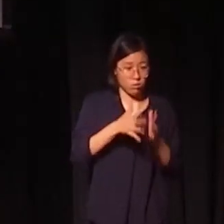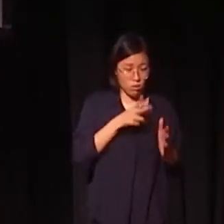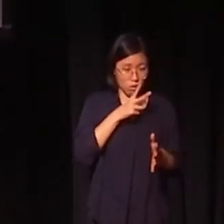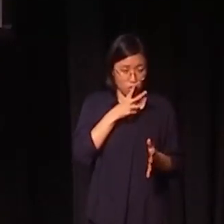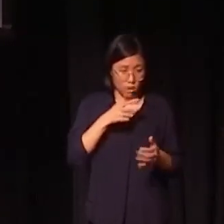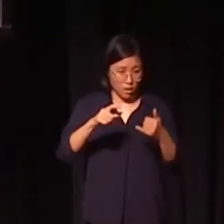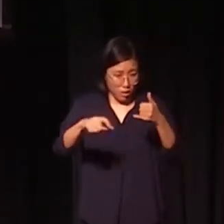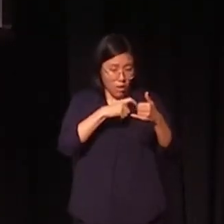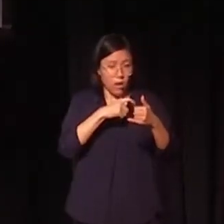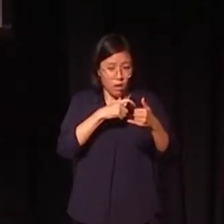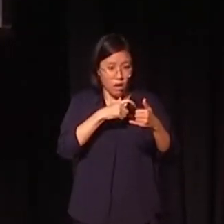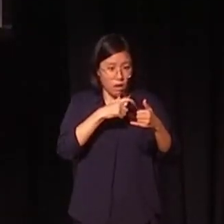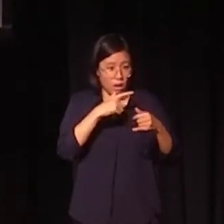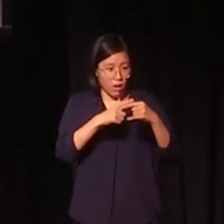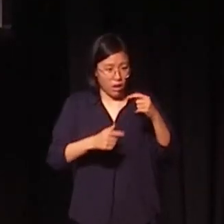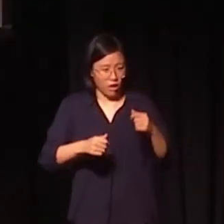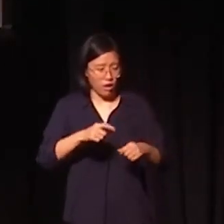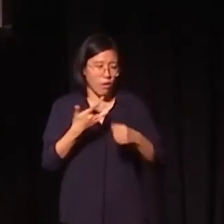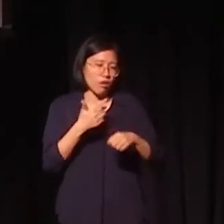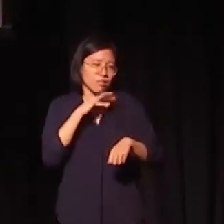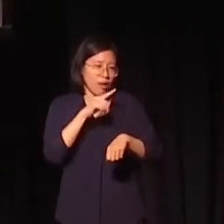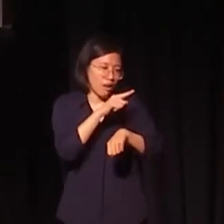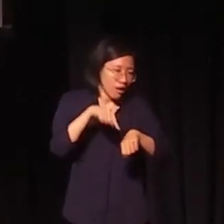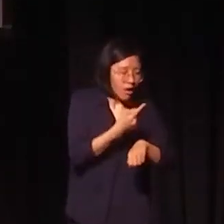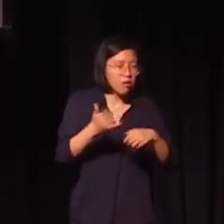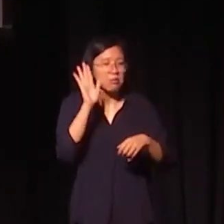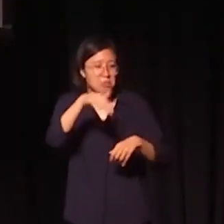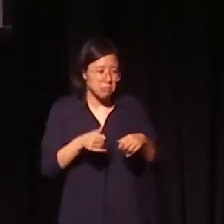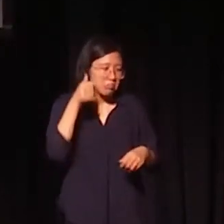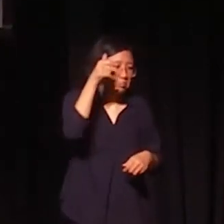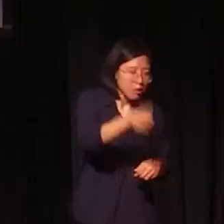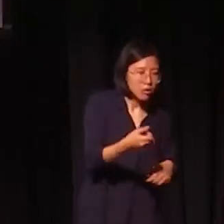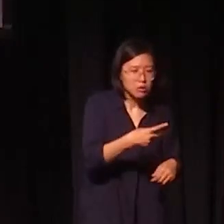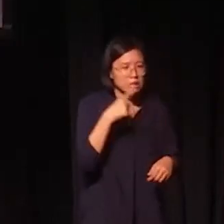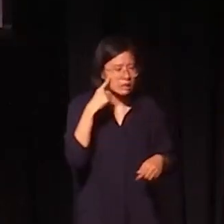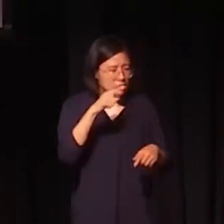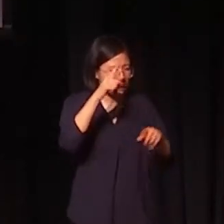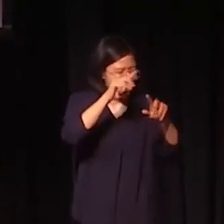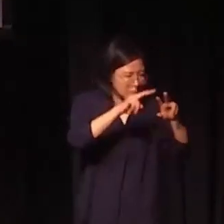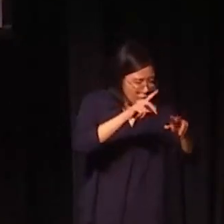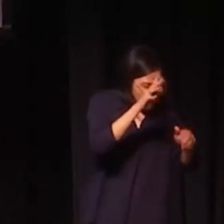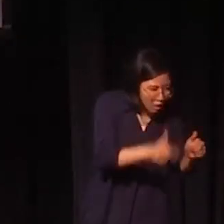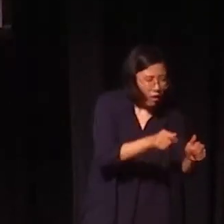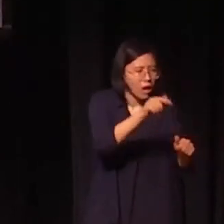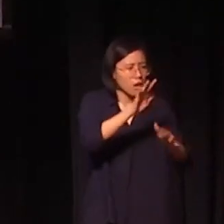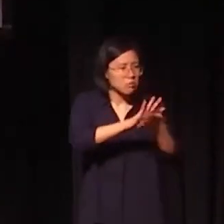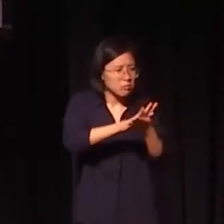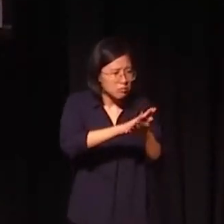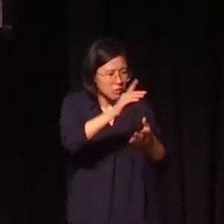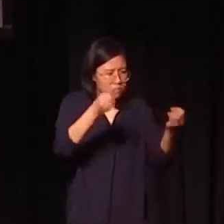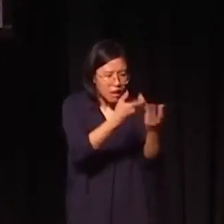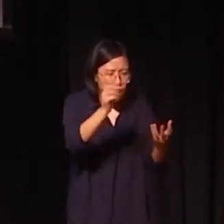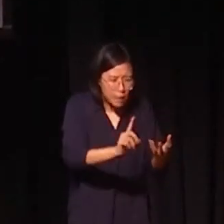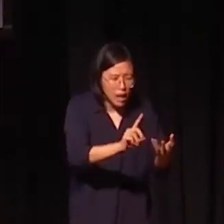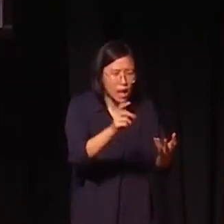wait several hours. The interpreter finally arrives. They go through their story. Then the next time they have to appear for another interview